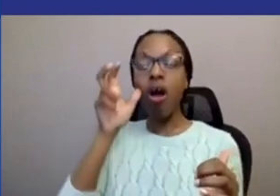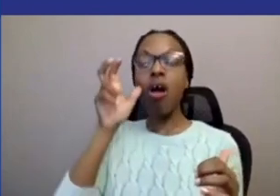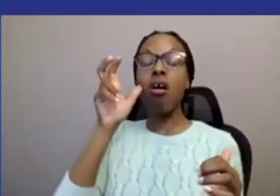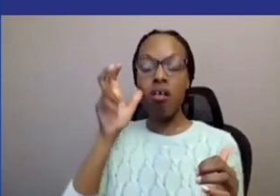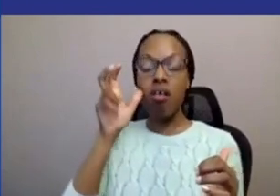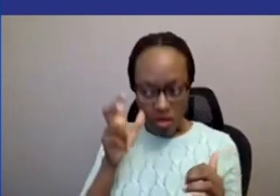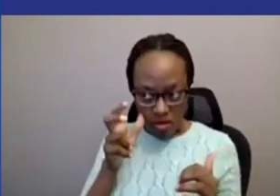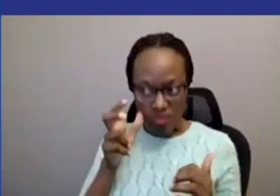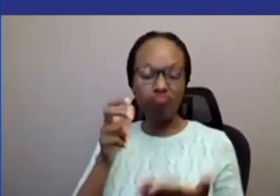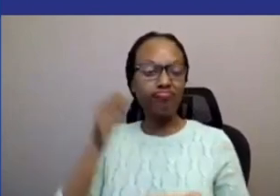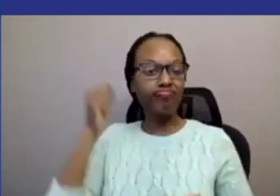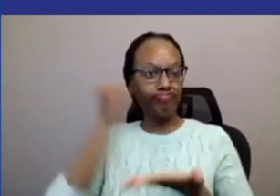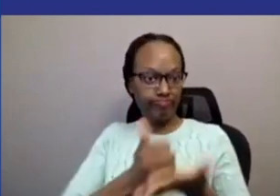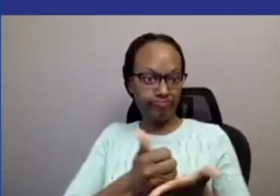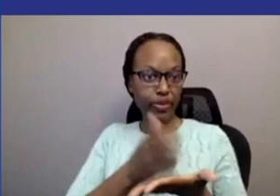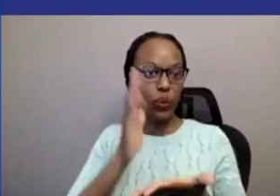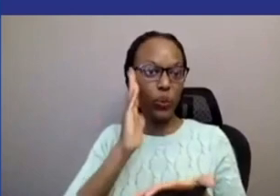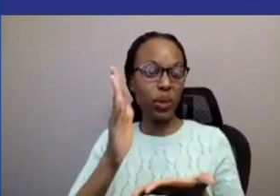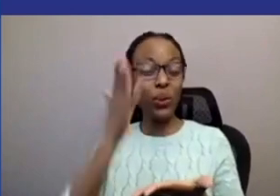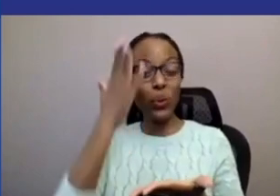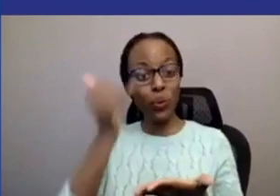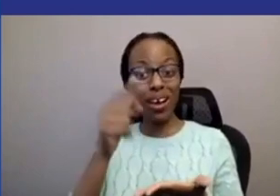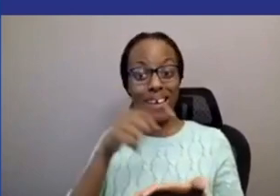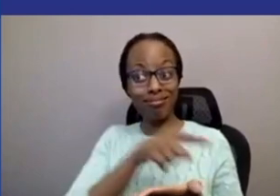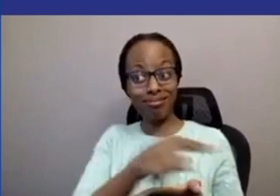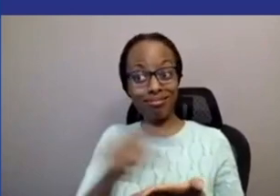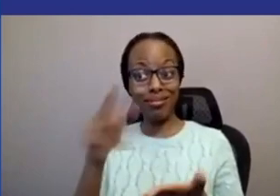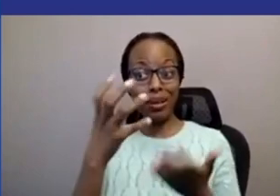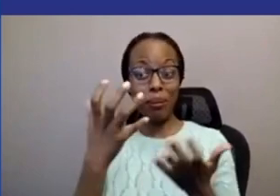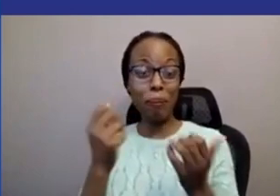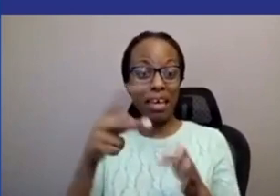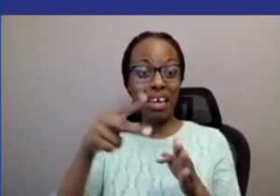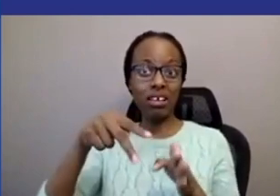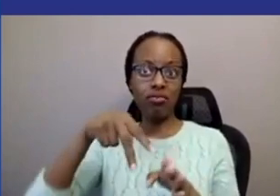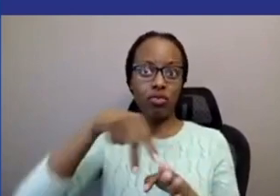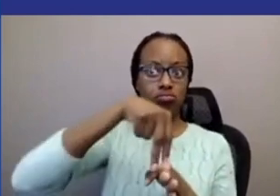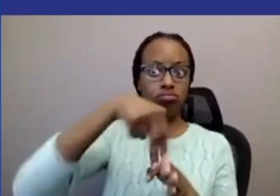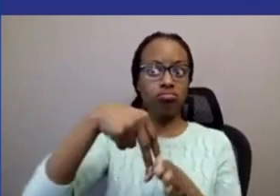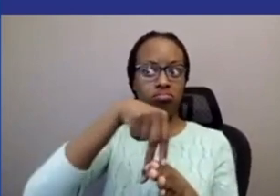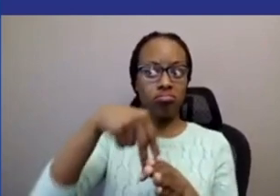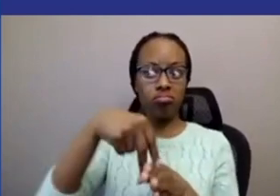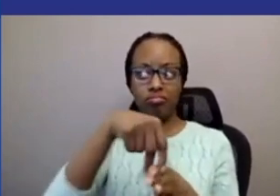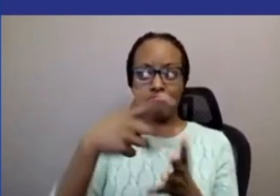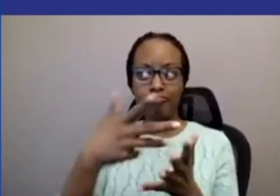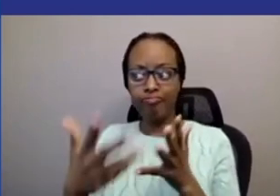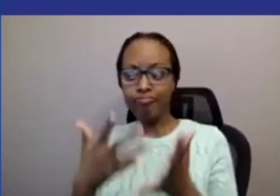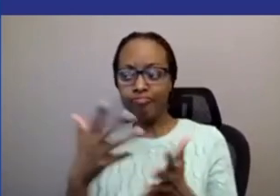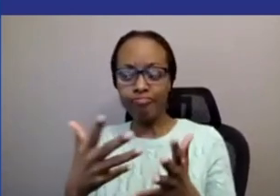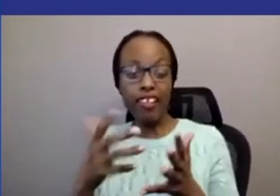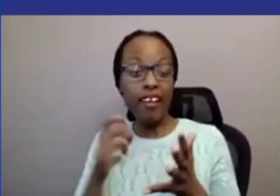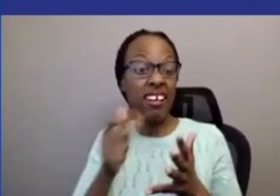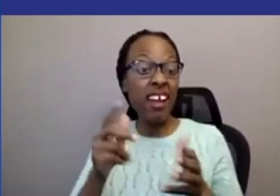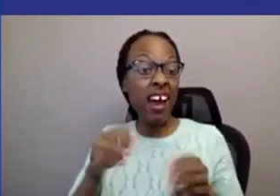straddling the worlds that, you know, a lot of us have either not had the opportunity